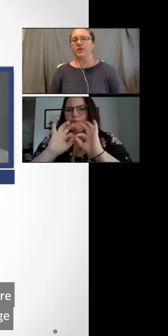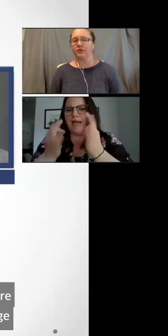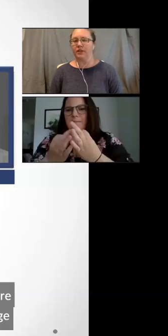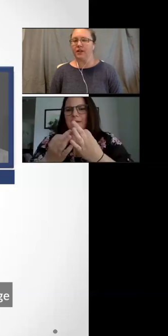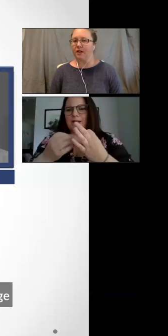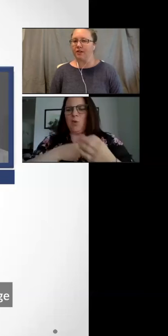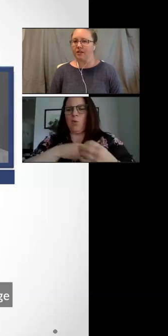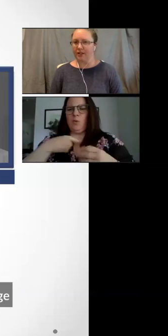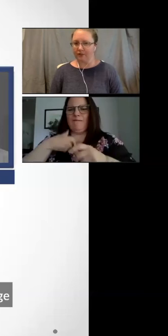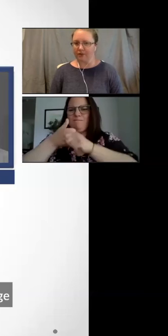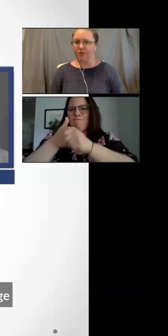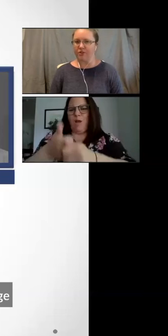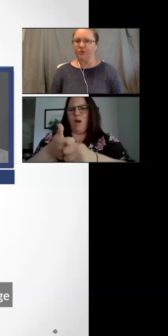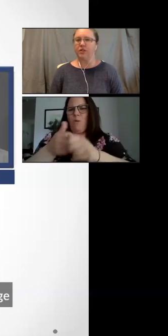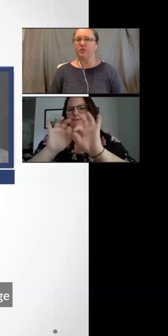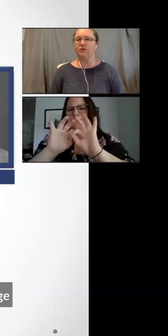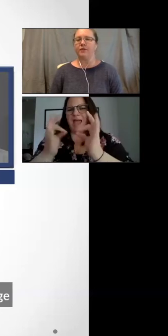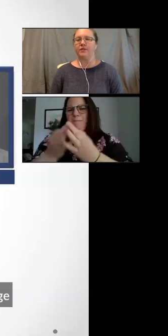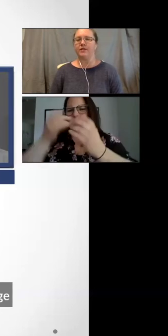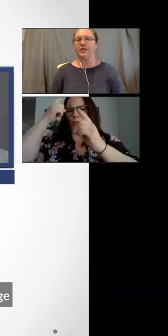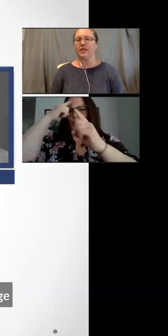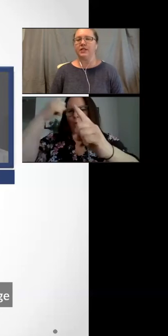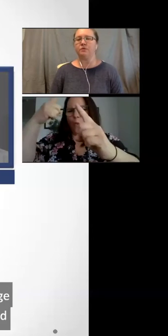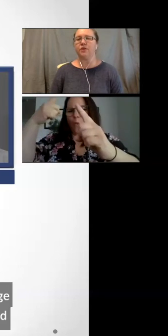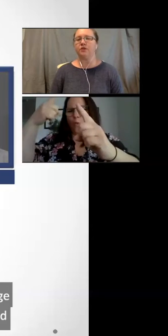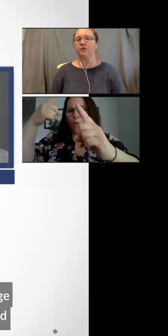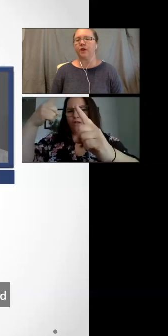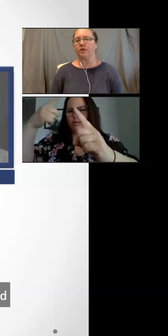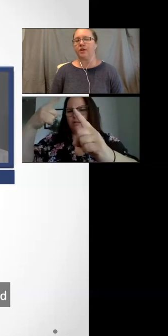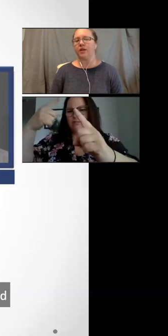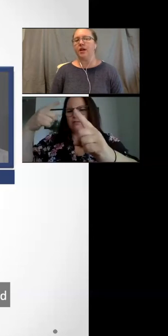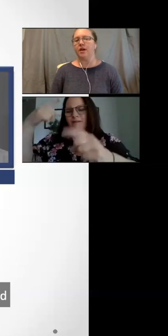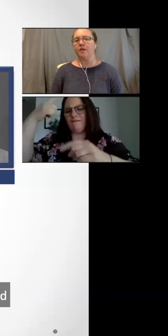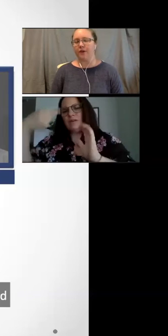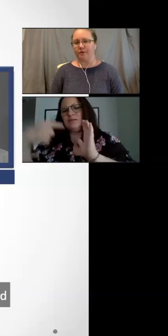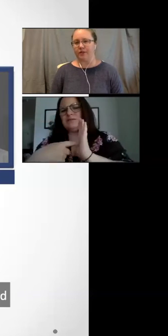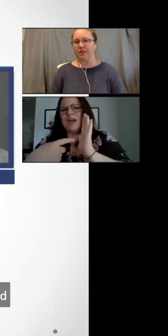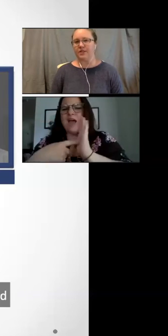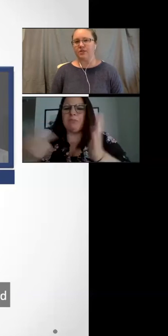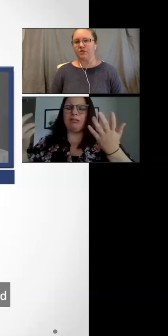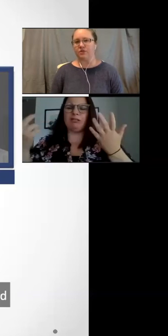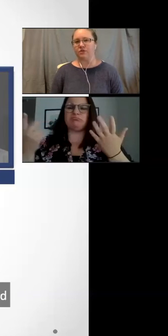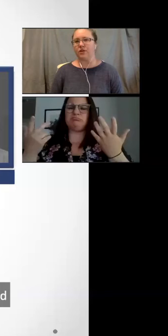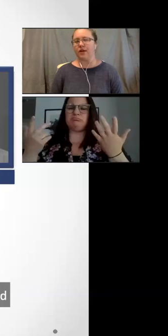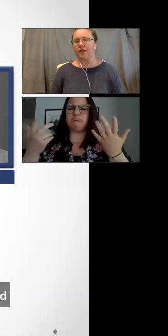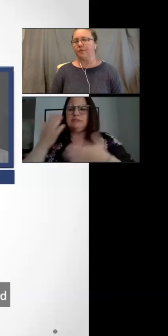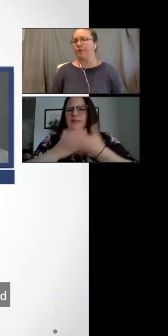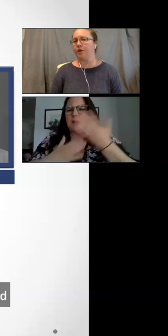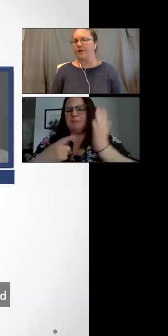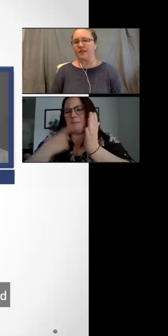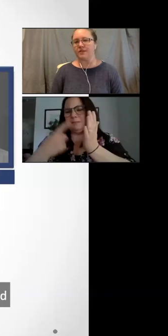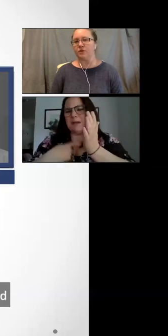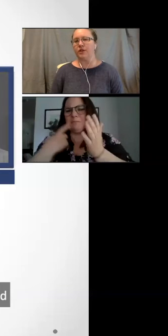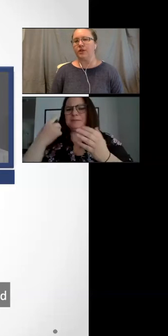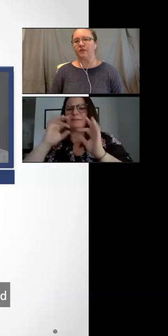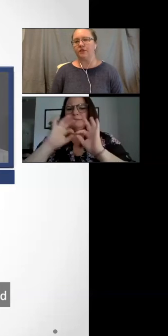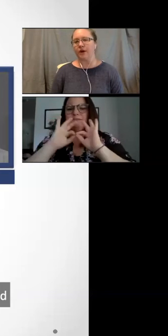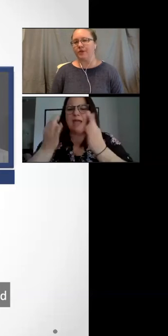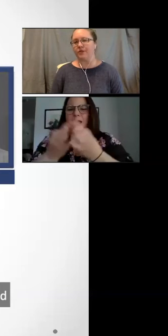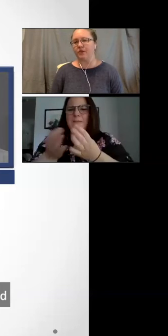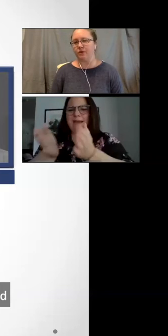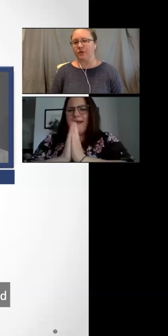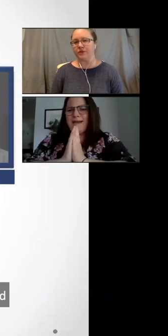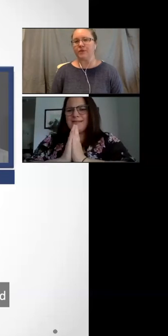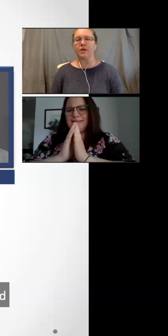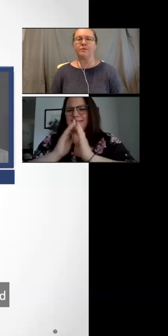course, differently. They are tailored to each family's needs, and we are following family-centered process. So looking at the